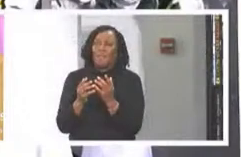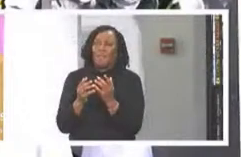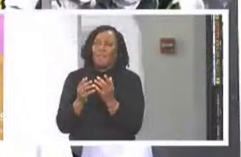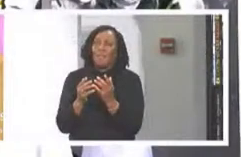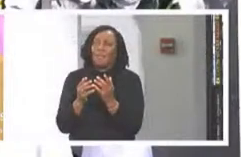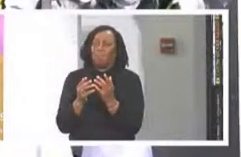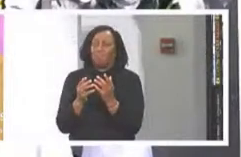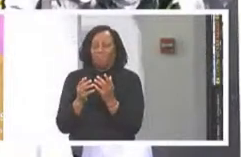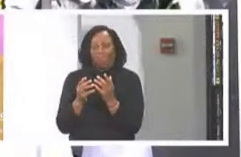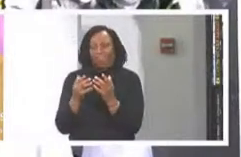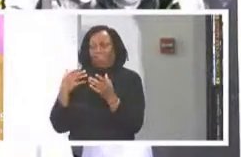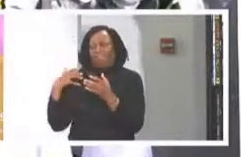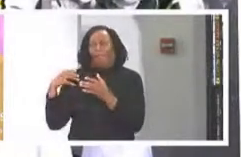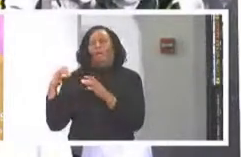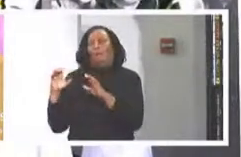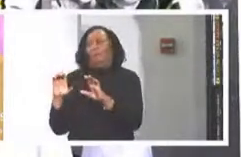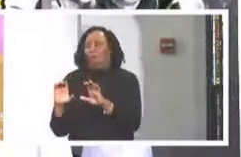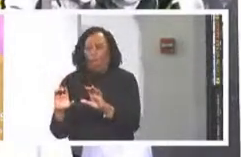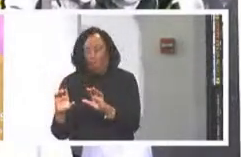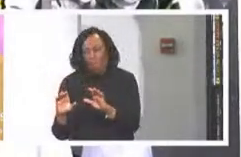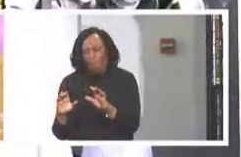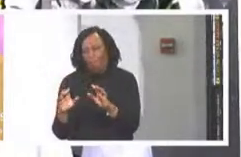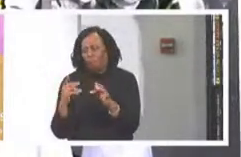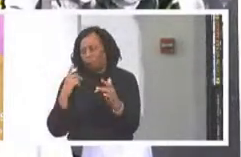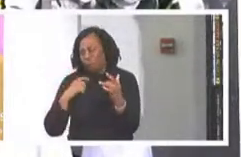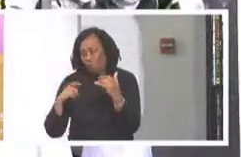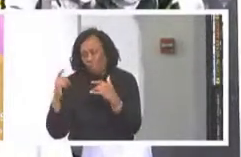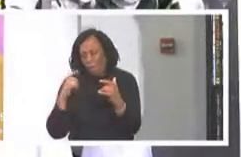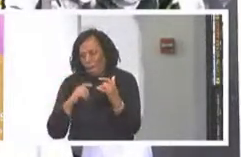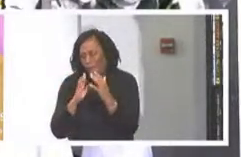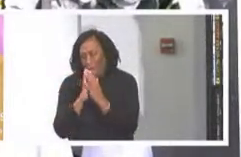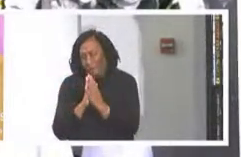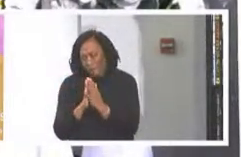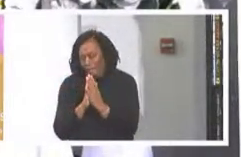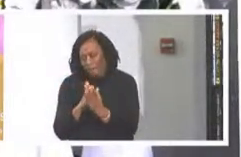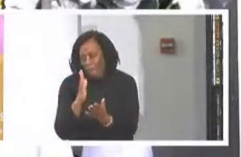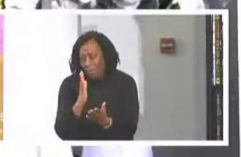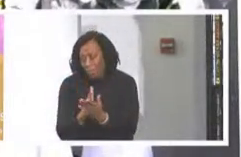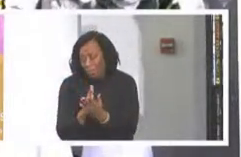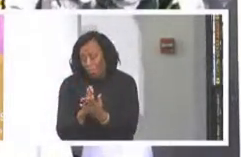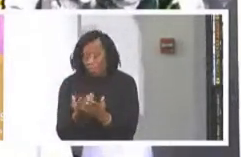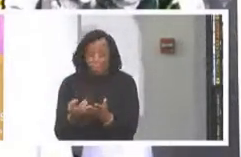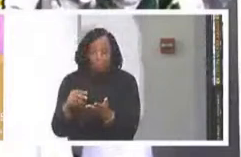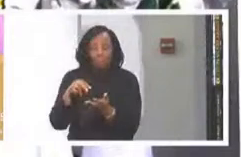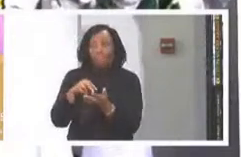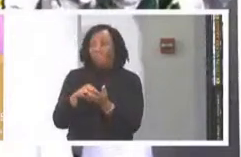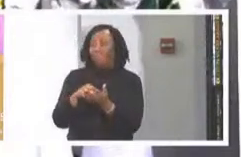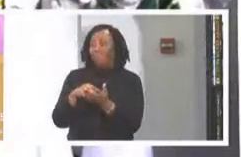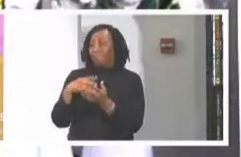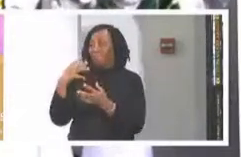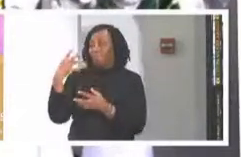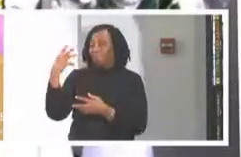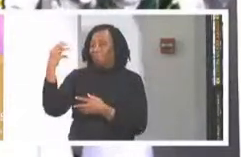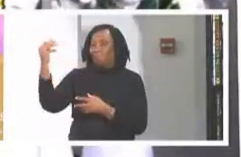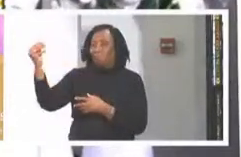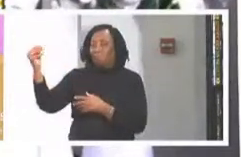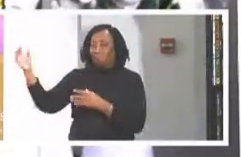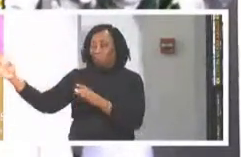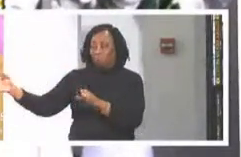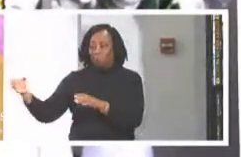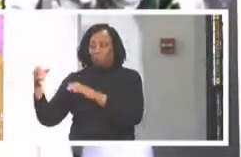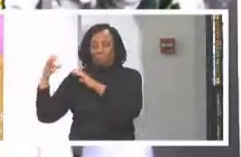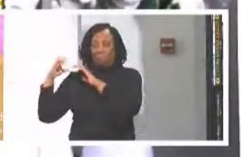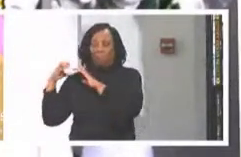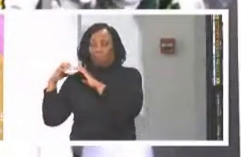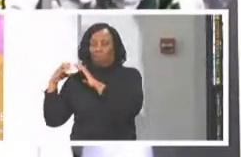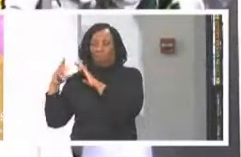lay their burdens down all along this altar. And then they stop praying and they get up and they take those burdens and take them back and they